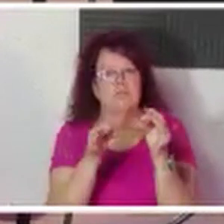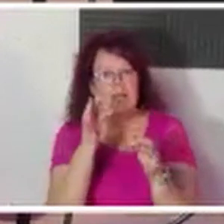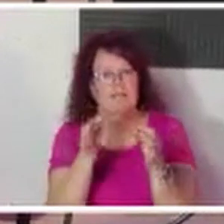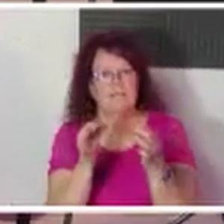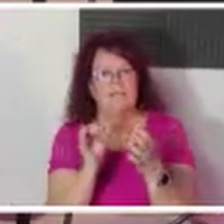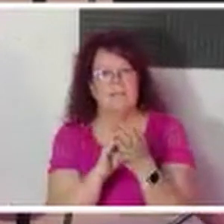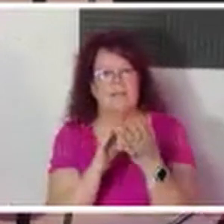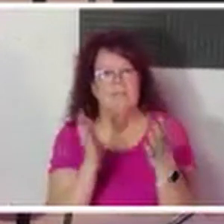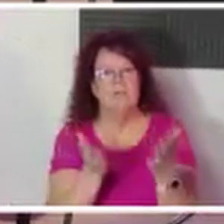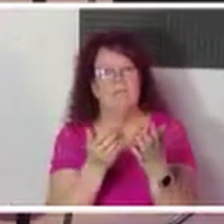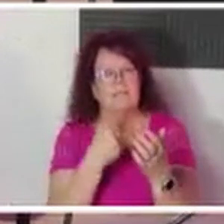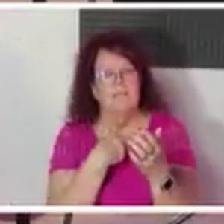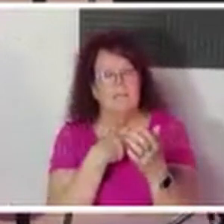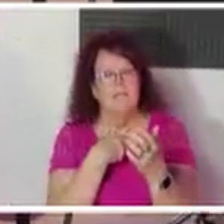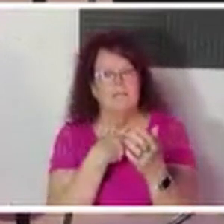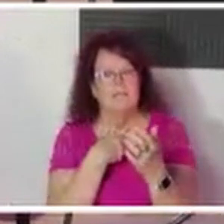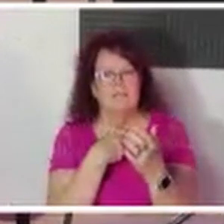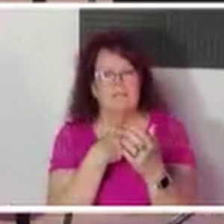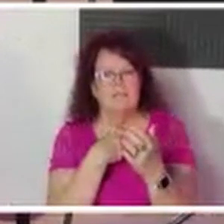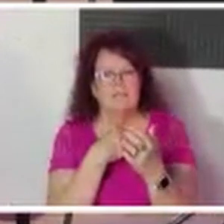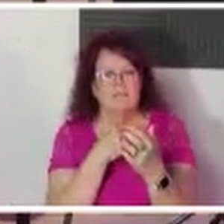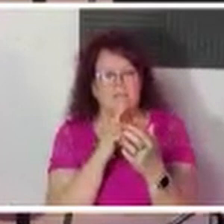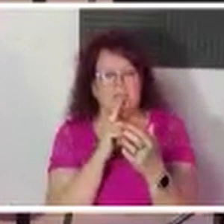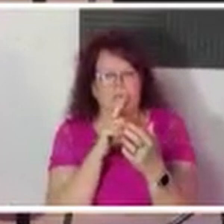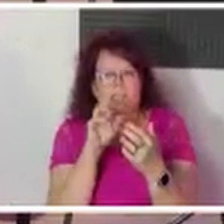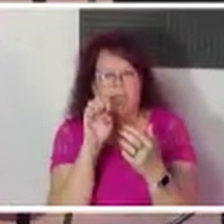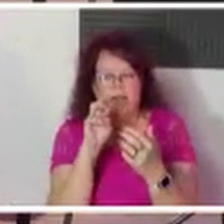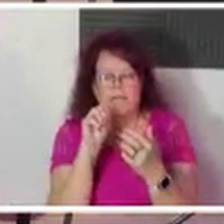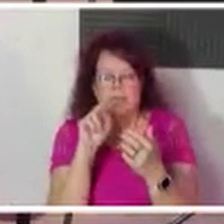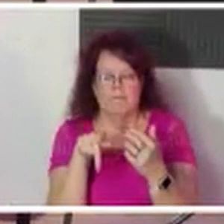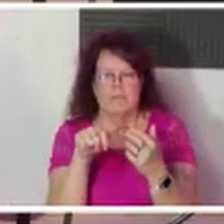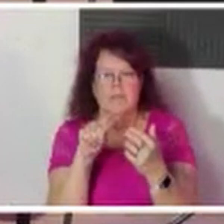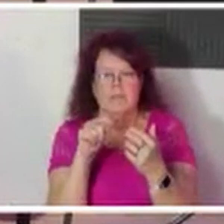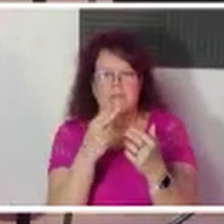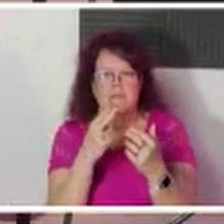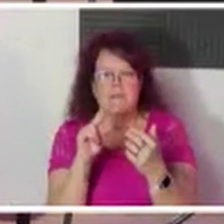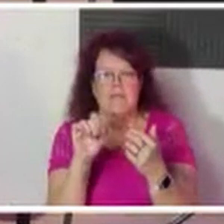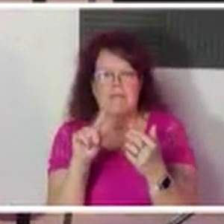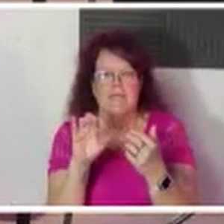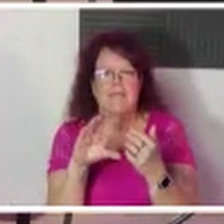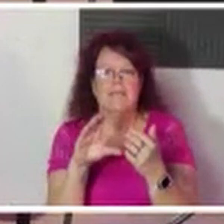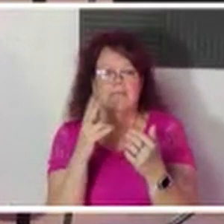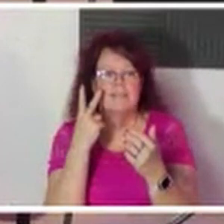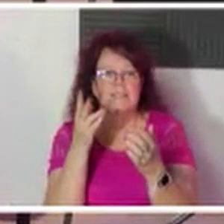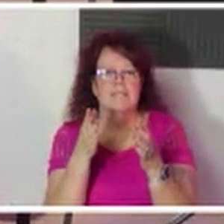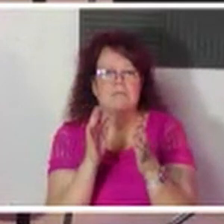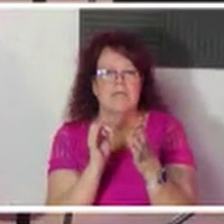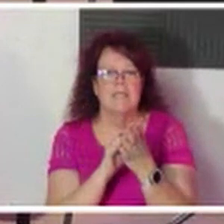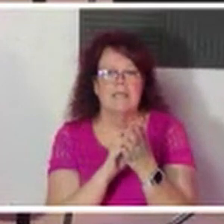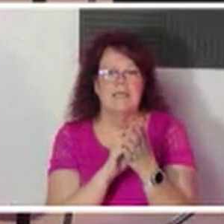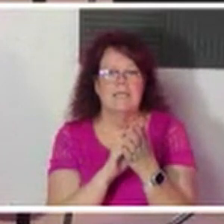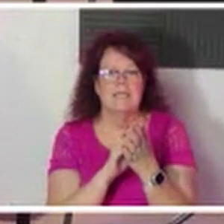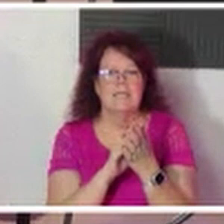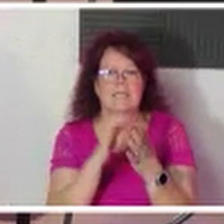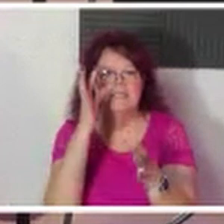me as a relatively empathetic Enneagram 2 type person was just seeing the way that